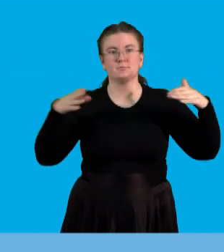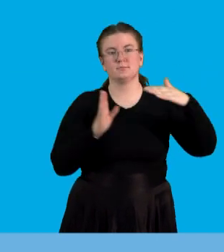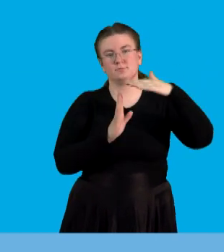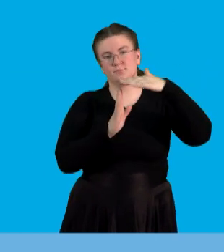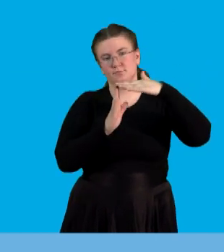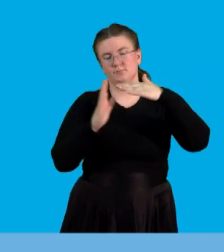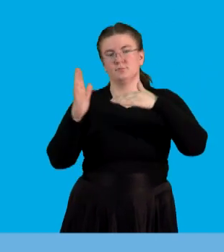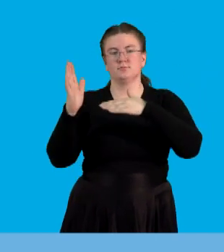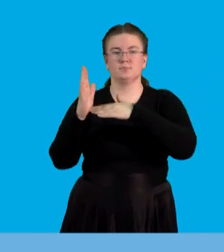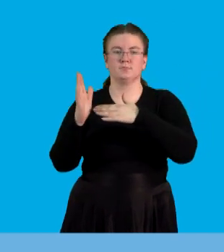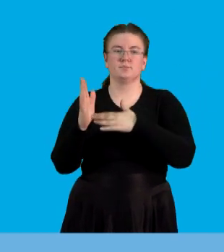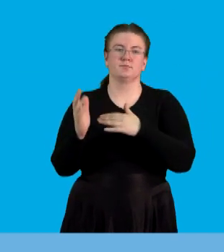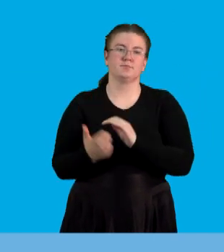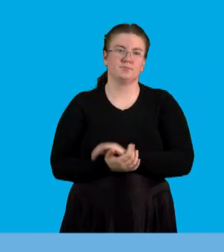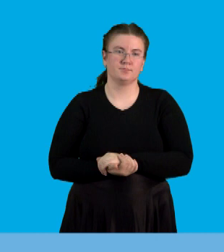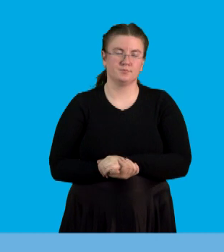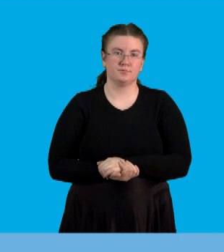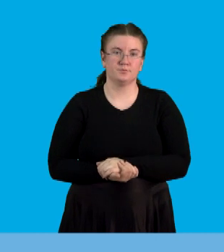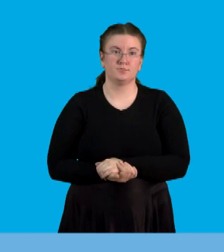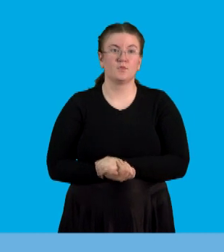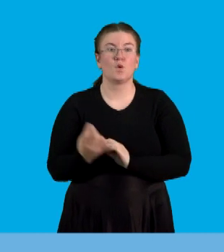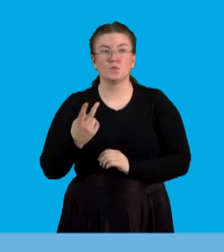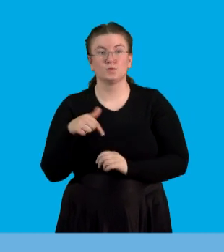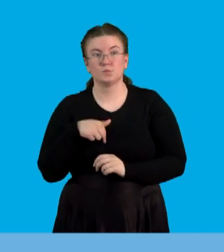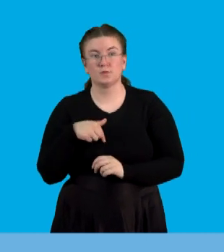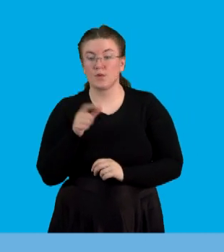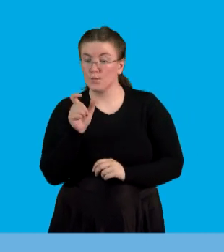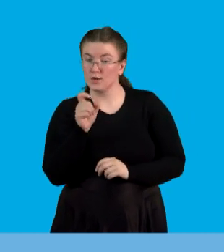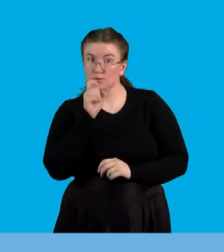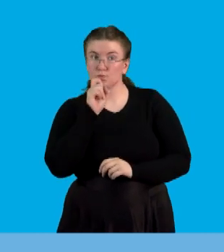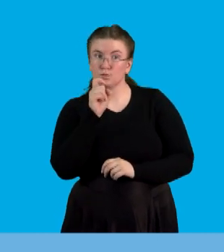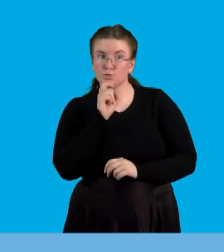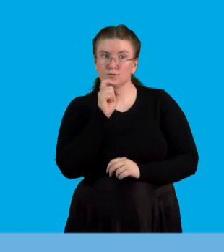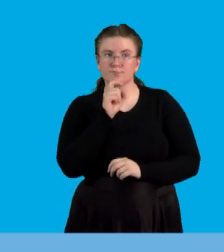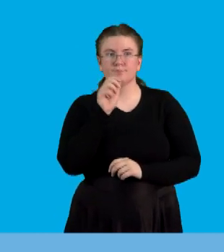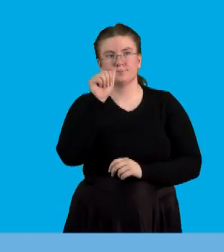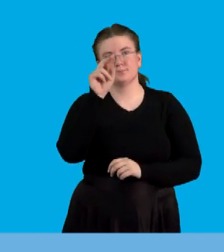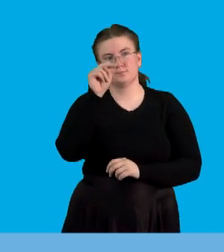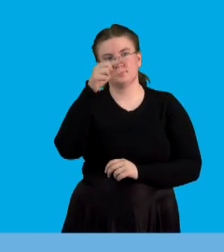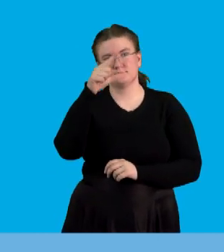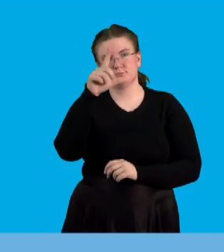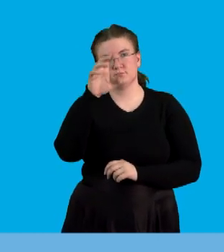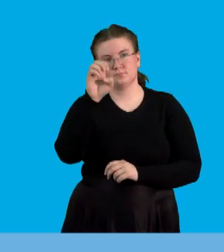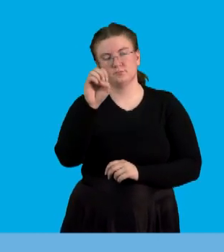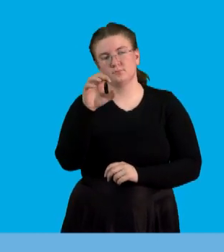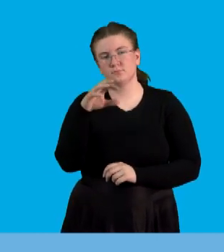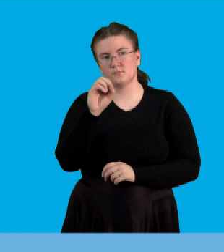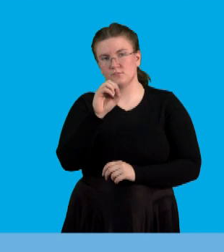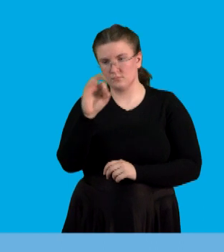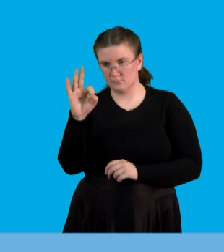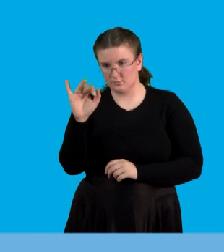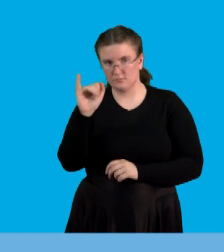90 degrees to the surface. We further used words such as angle of incidence and the angle of